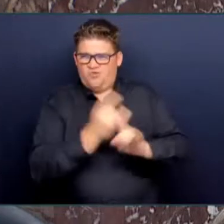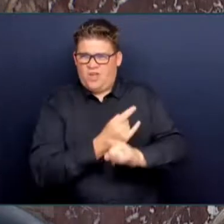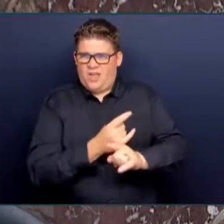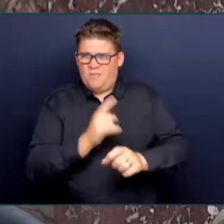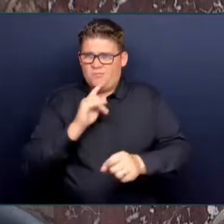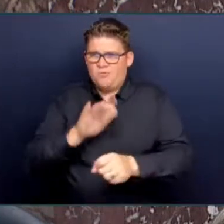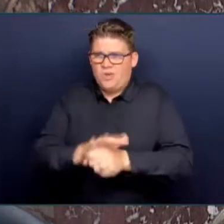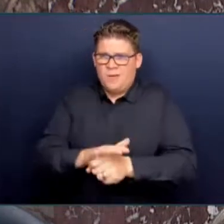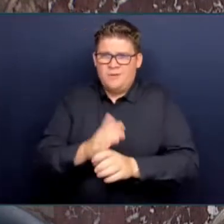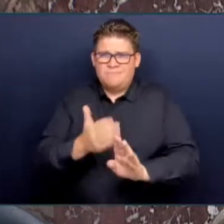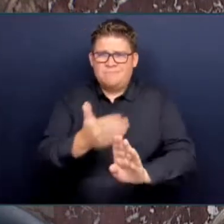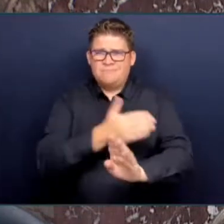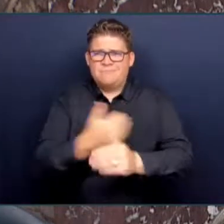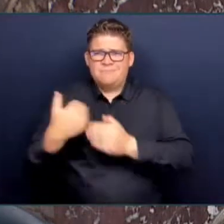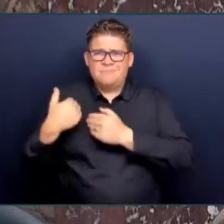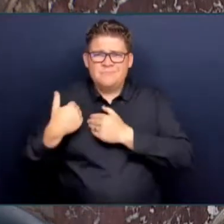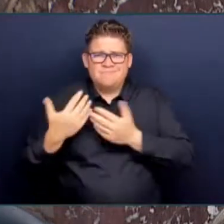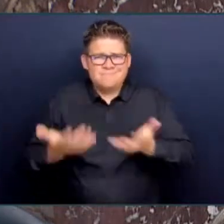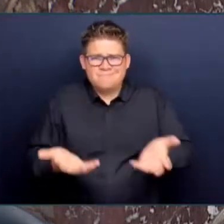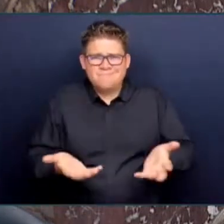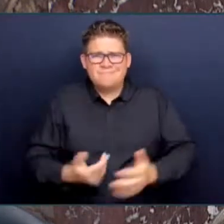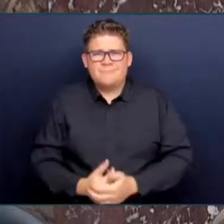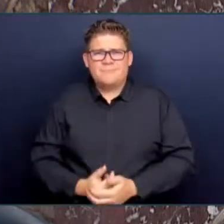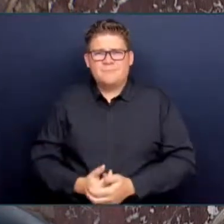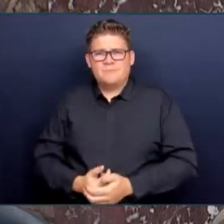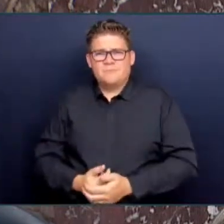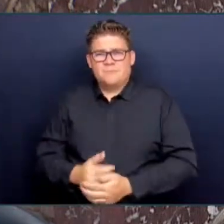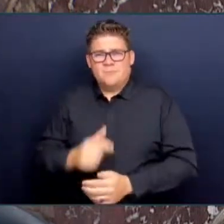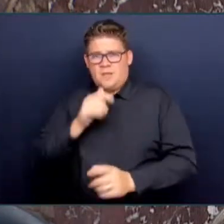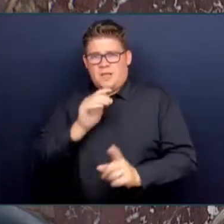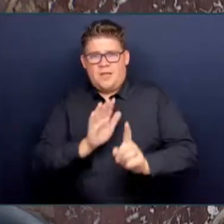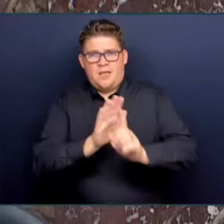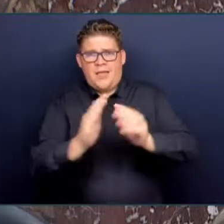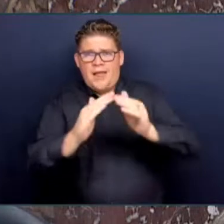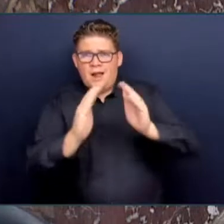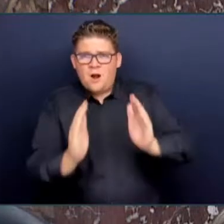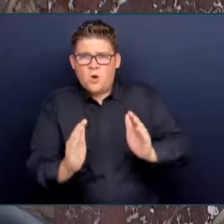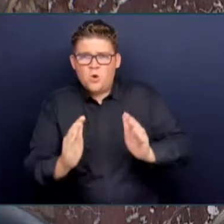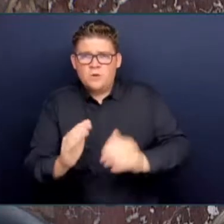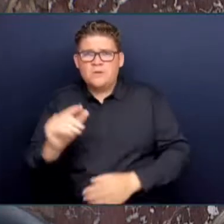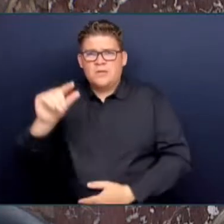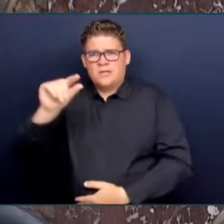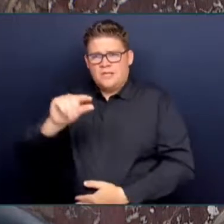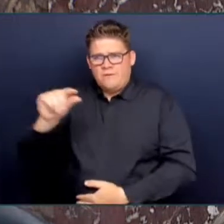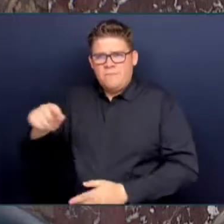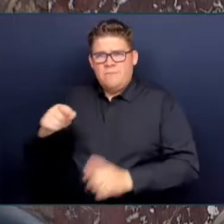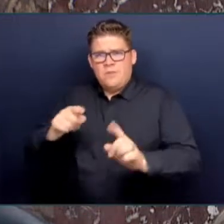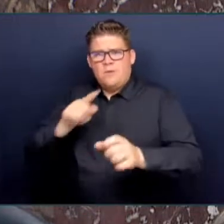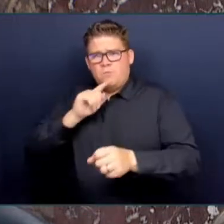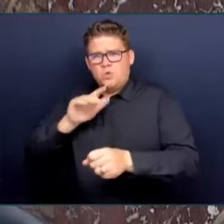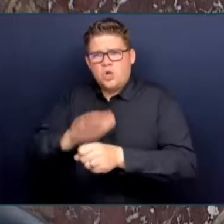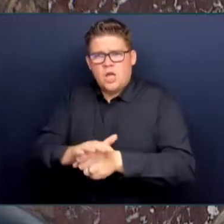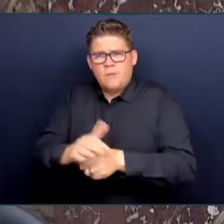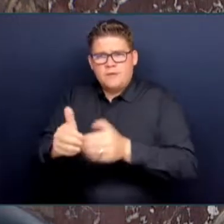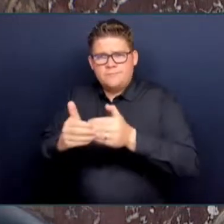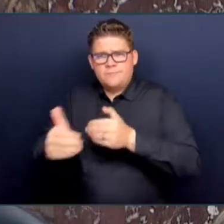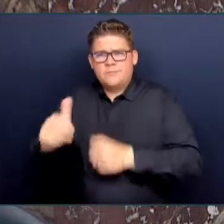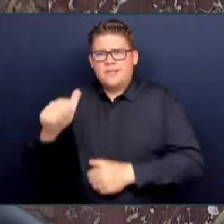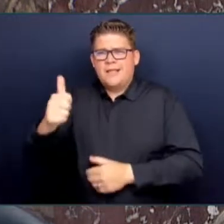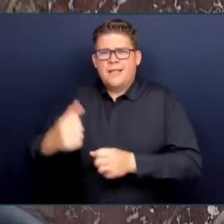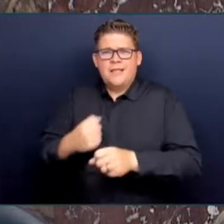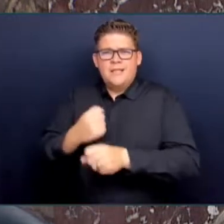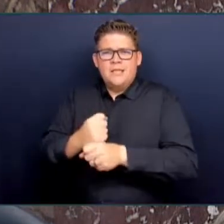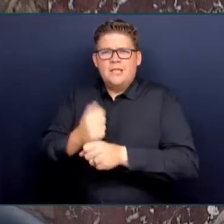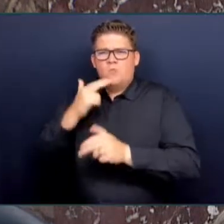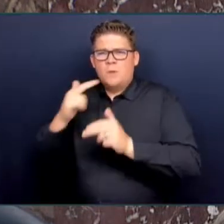government that within 10 years they would build 114,000 affordable units of housing. And yet here we are halfway